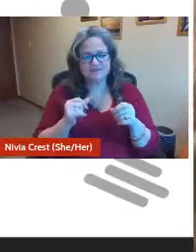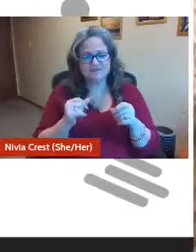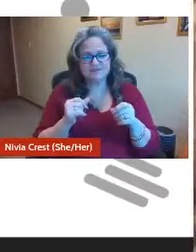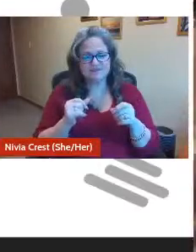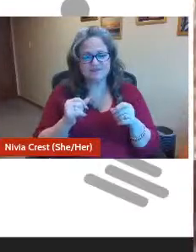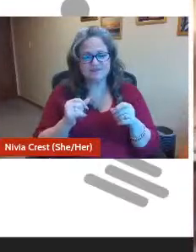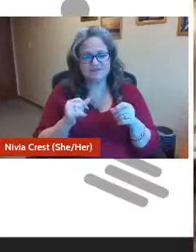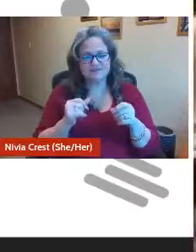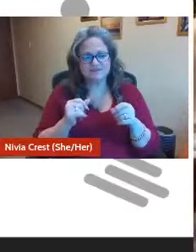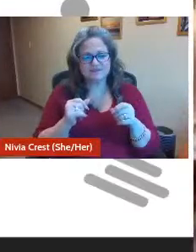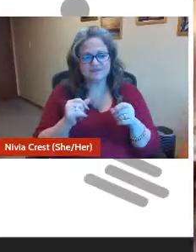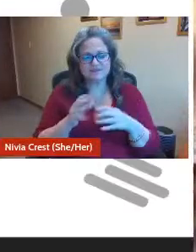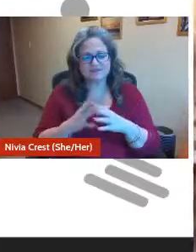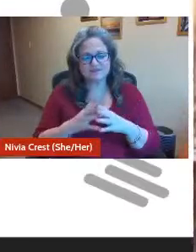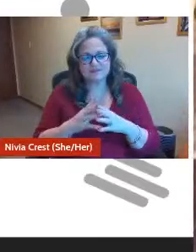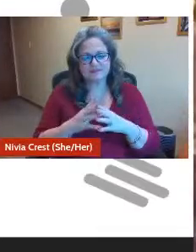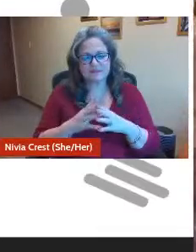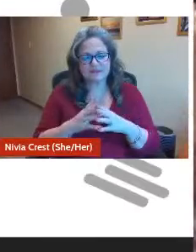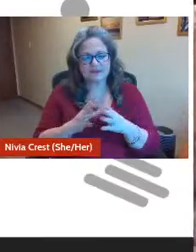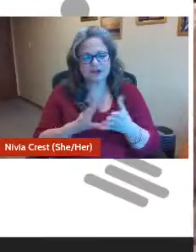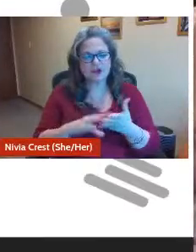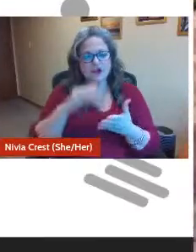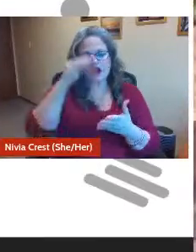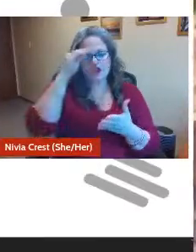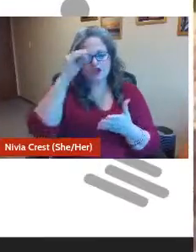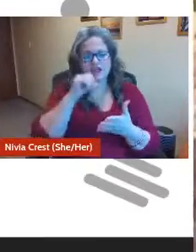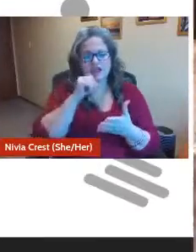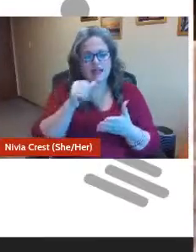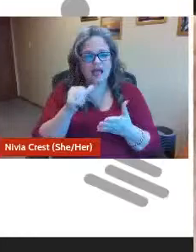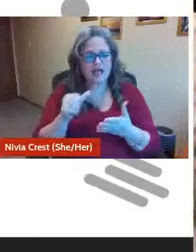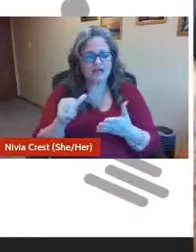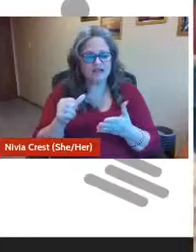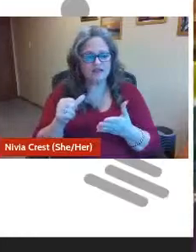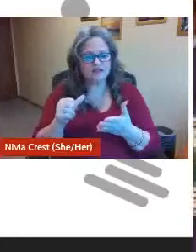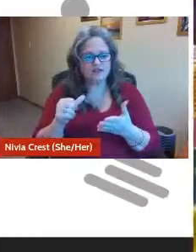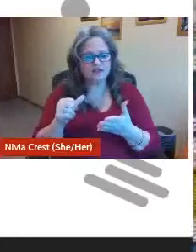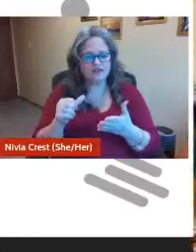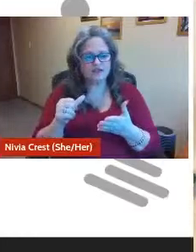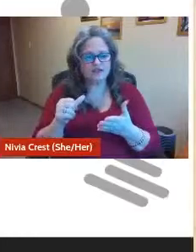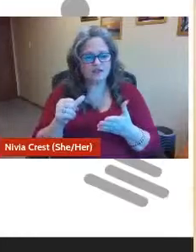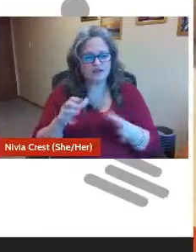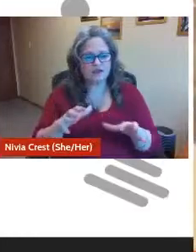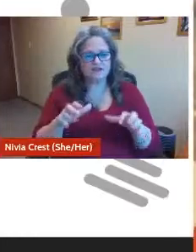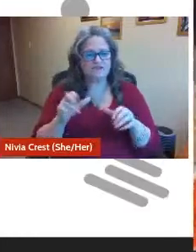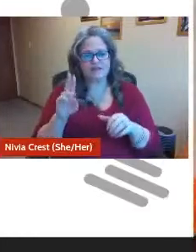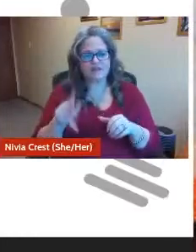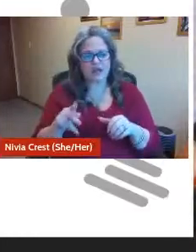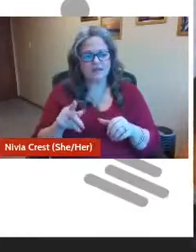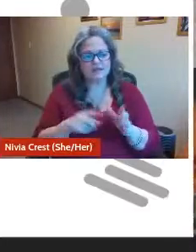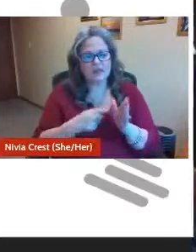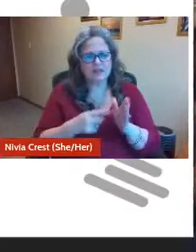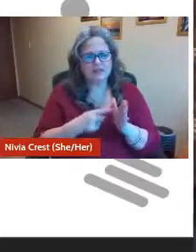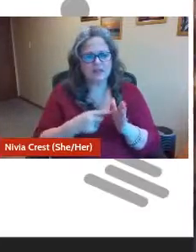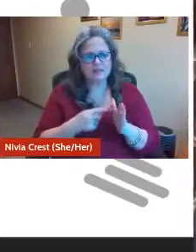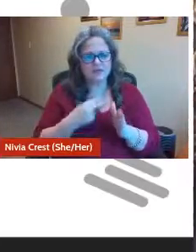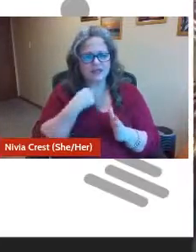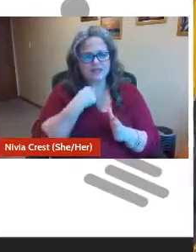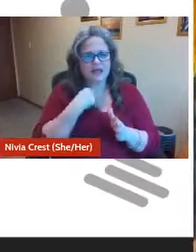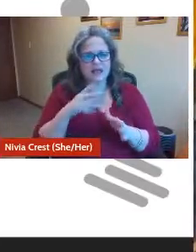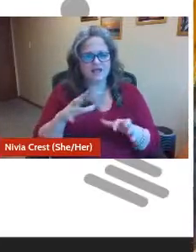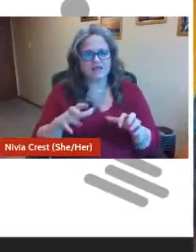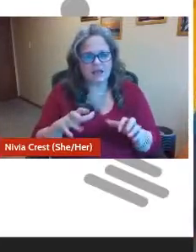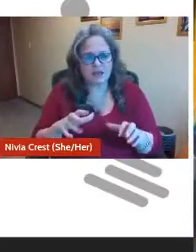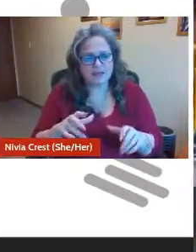learning that not to freeze up. And you know, because when I get stuck, then I get freeze up. Then I will find myself